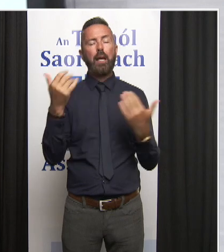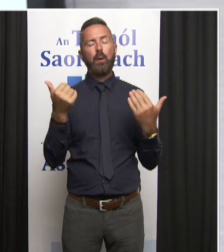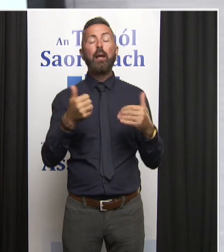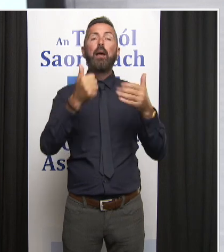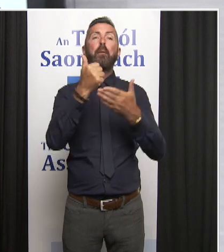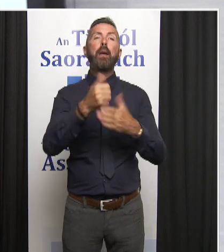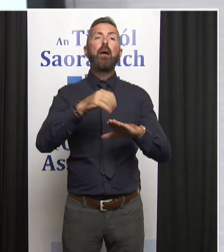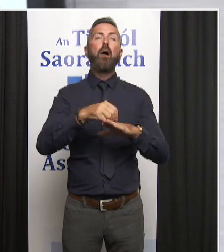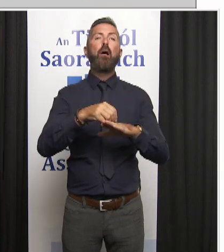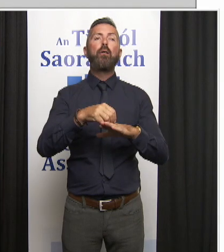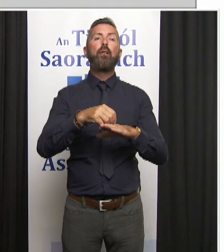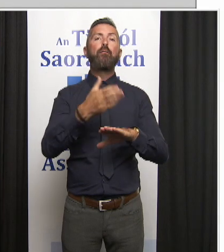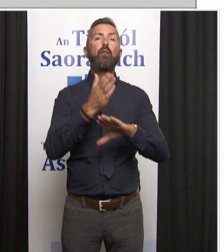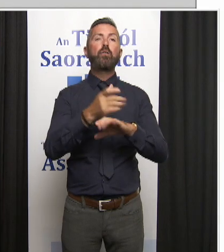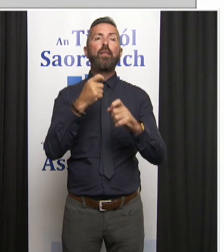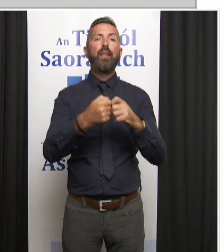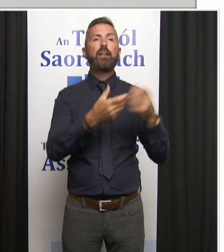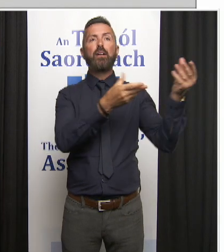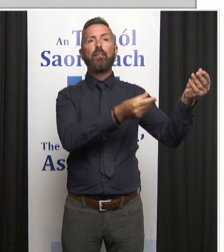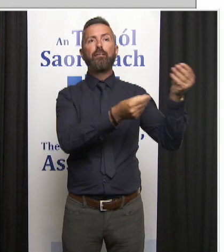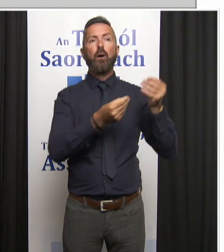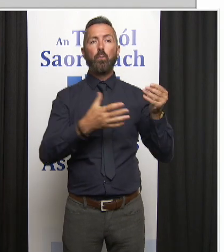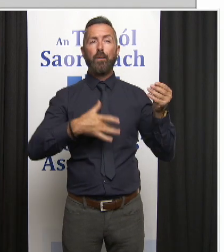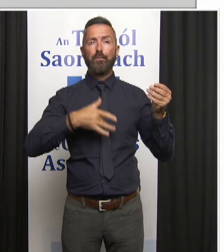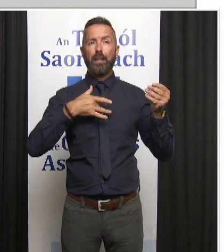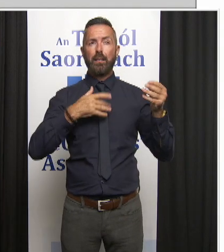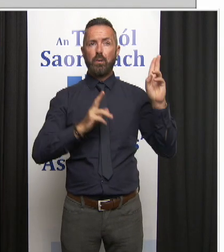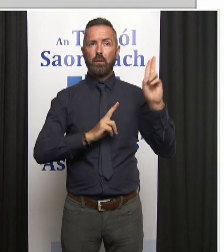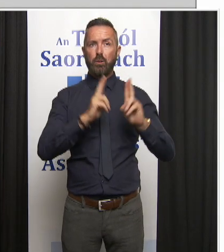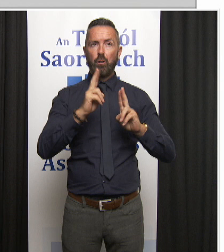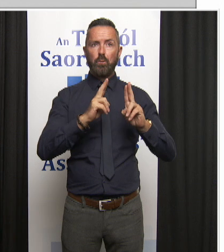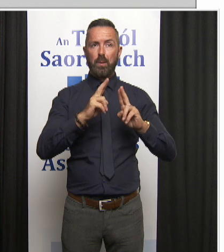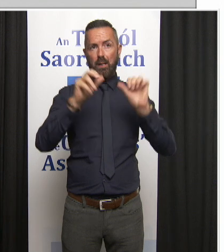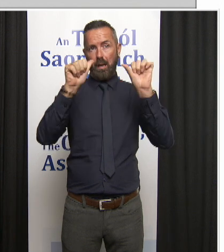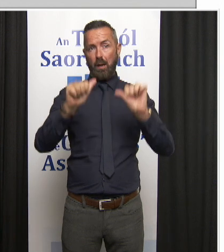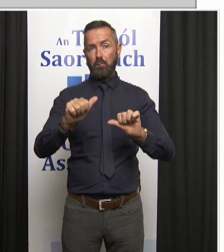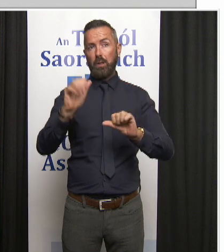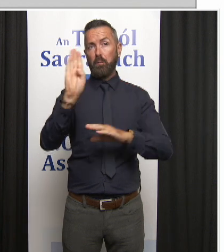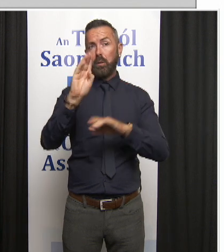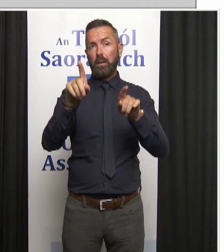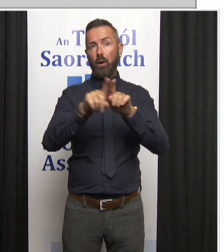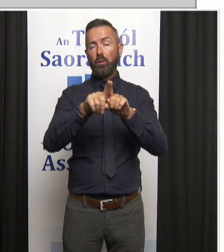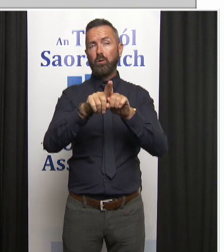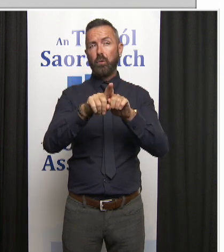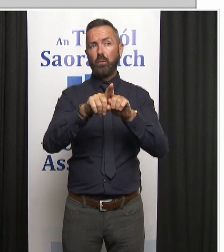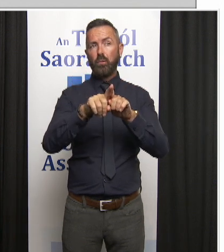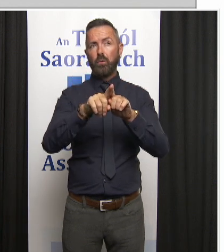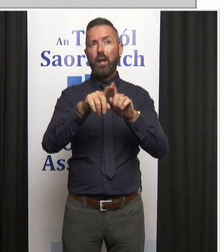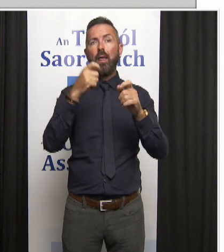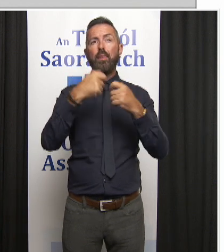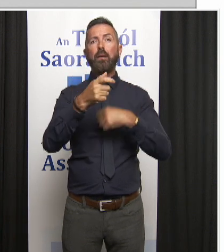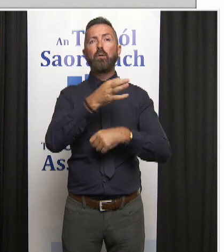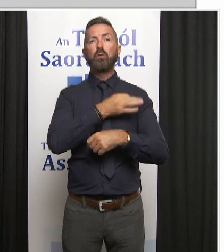to devolve, we felt like primarily that we agreed with the slide that Breed throwed up, that it was a